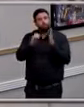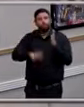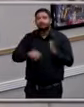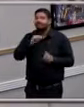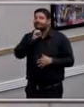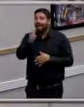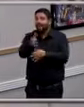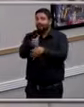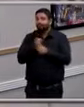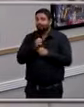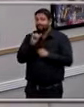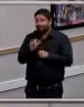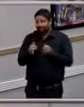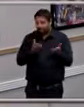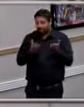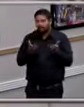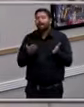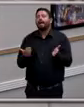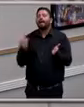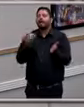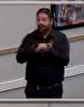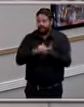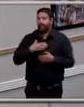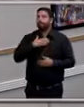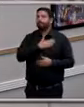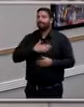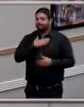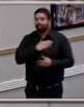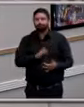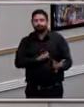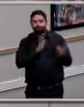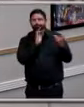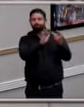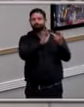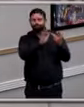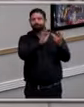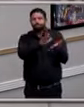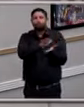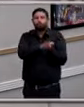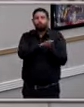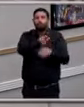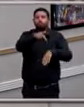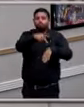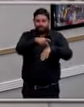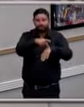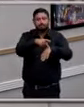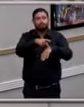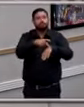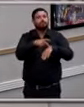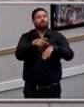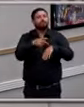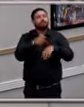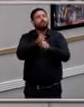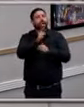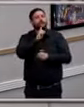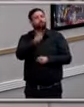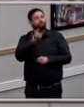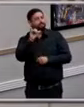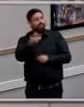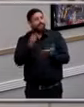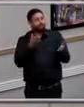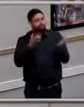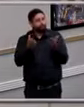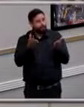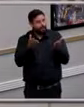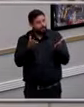services, again, please contact your campus principal so that we can ensure that those services are being